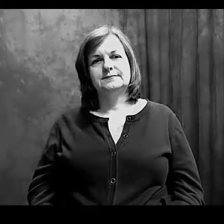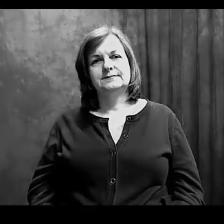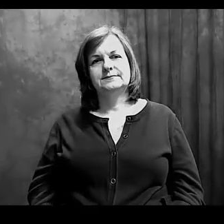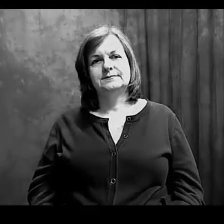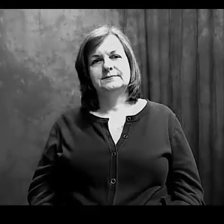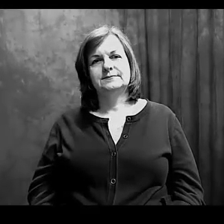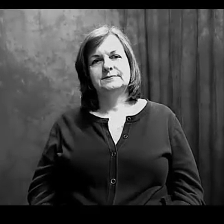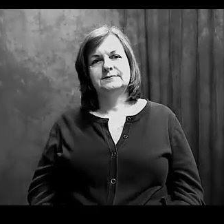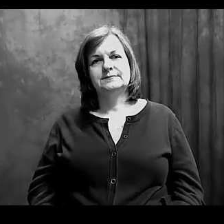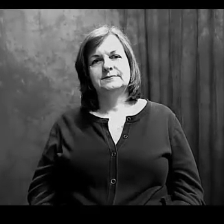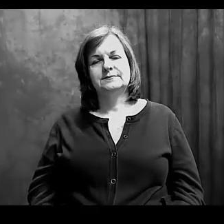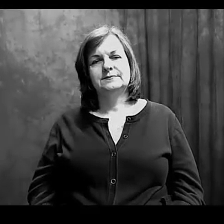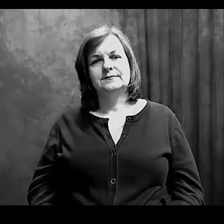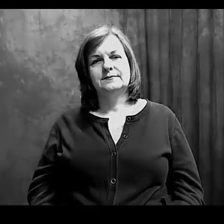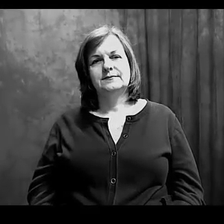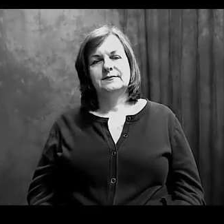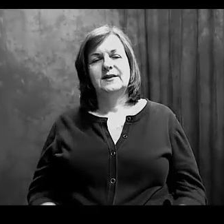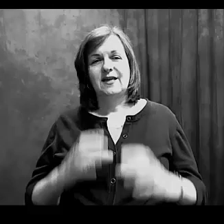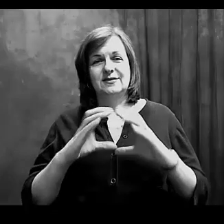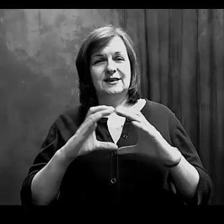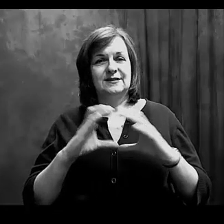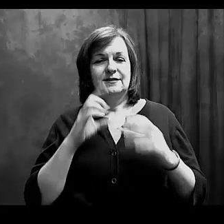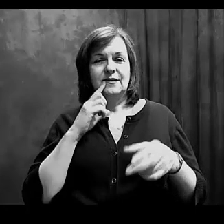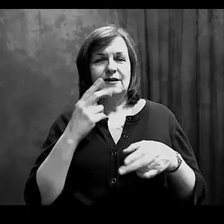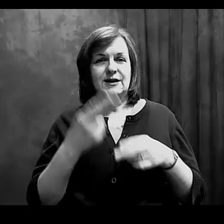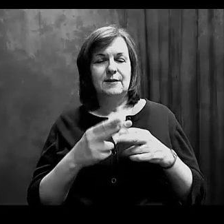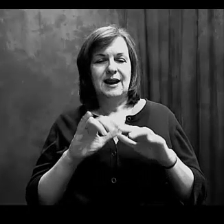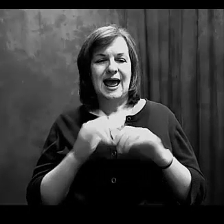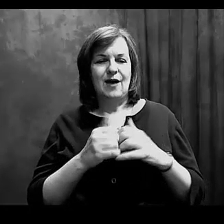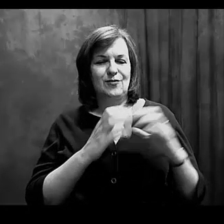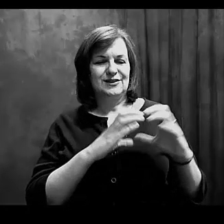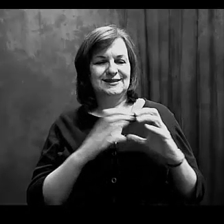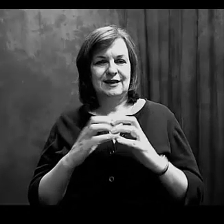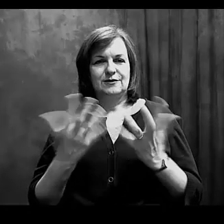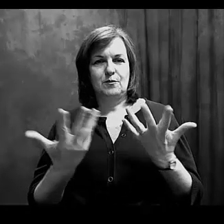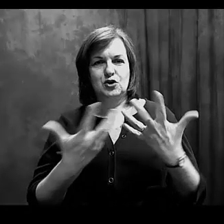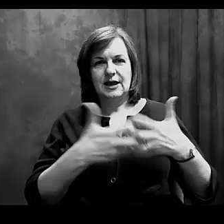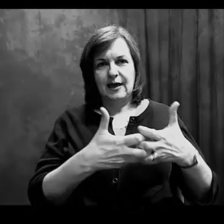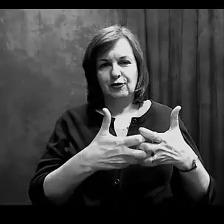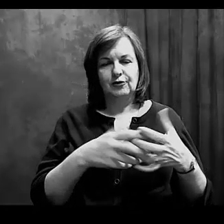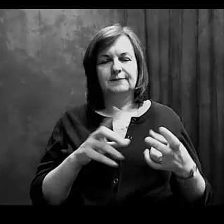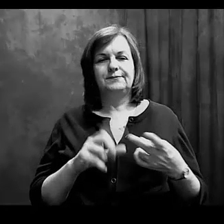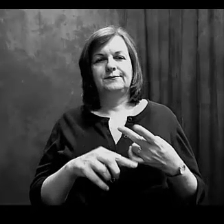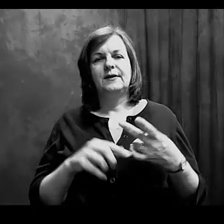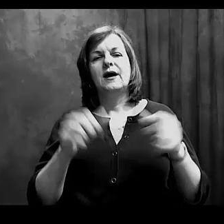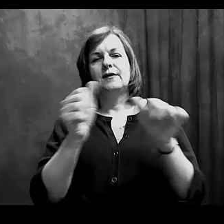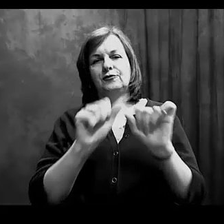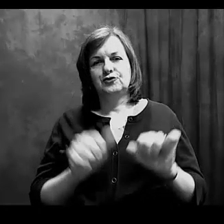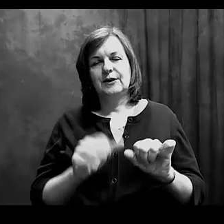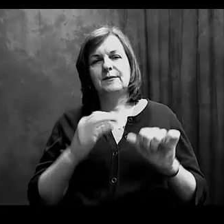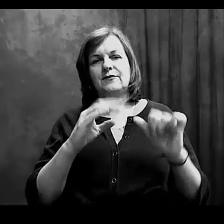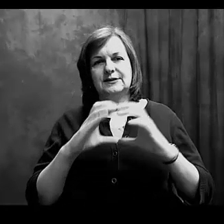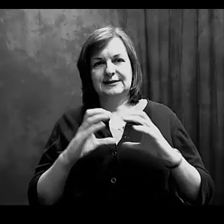They're named based on how they are put together and the shape of the cells. We just showed you